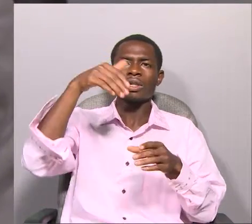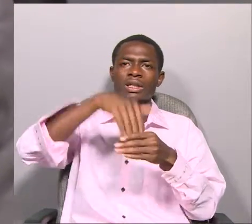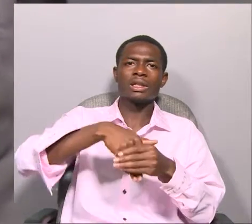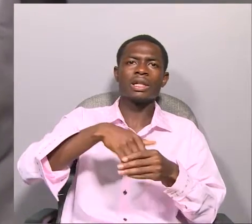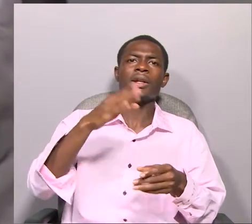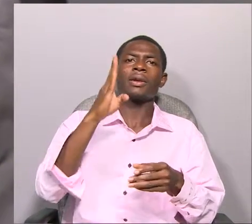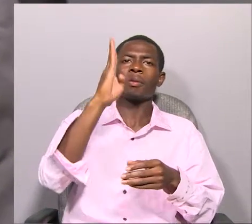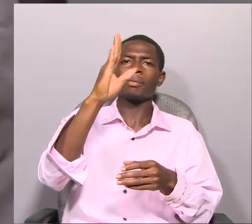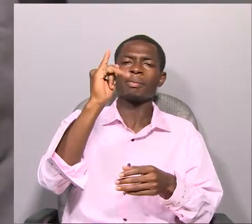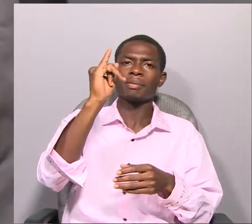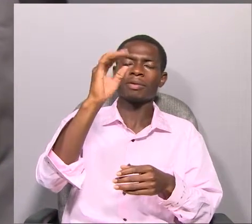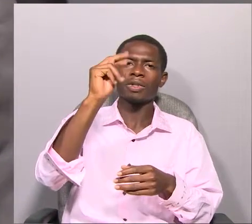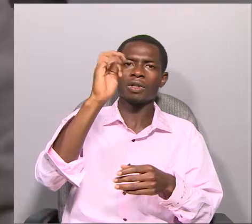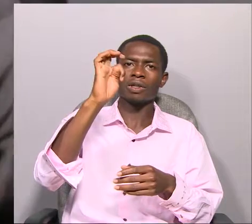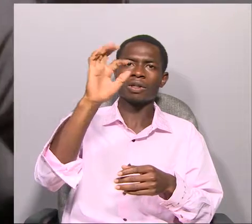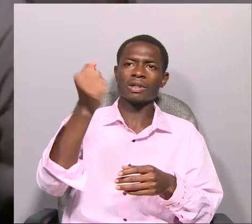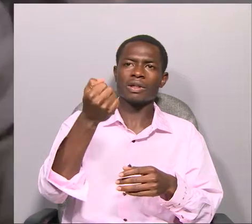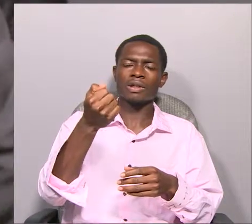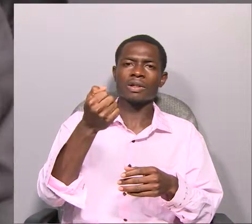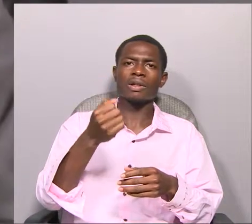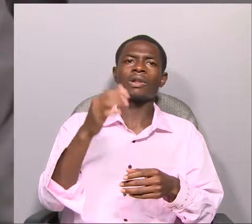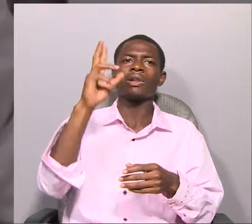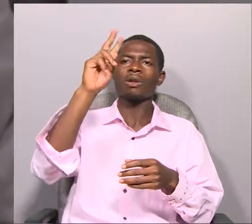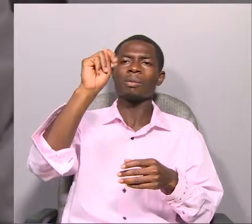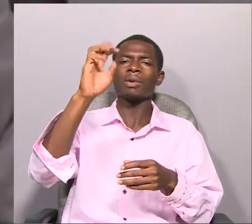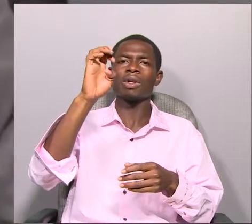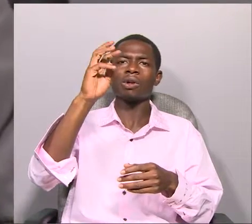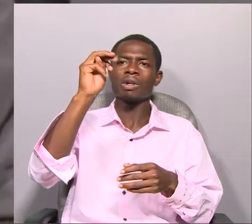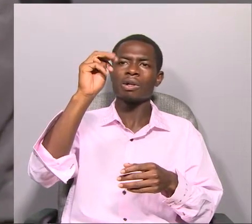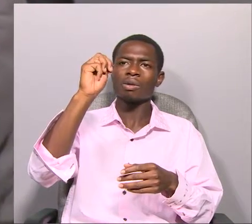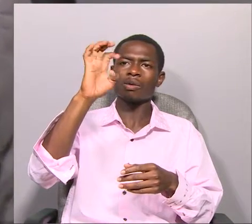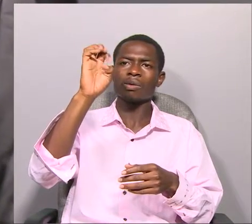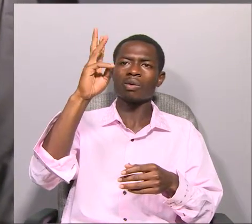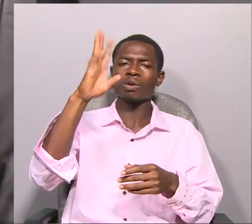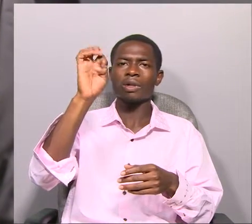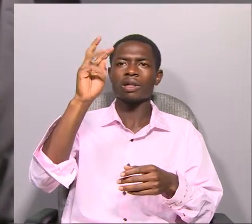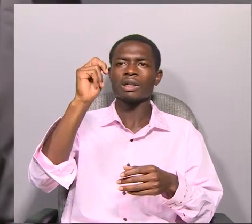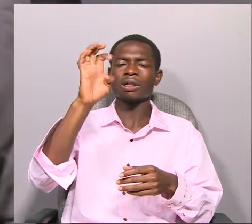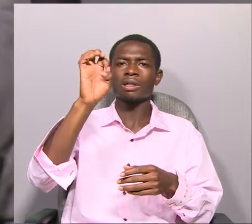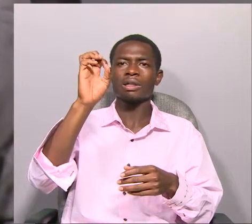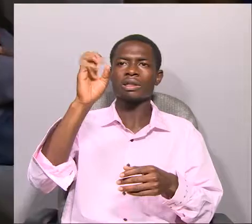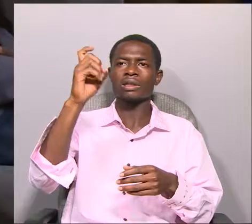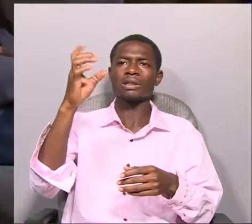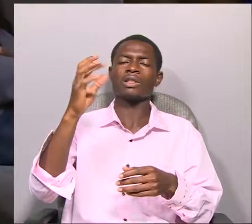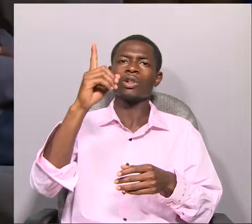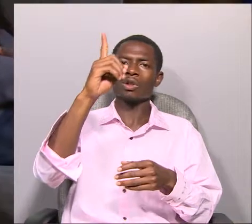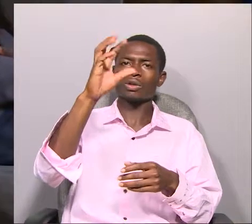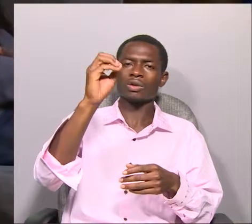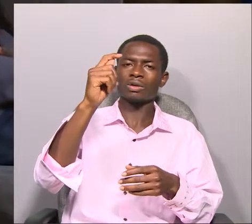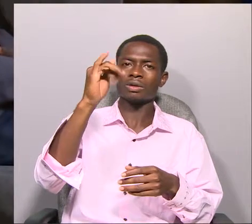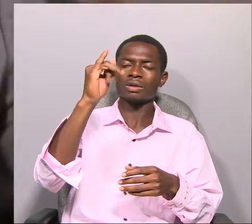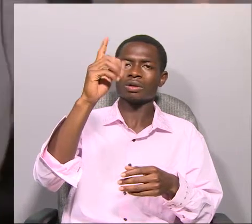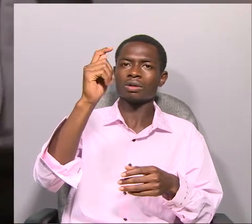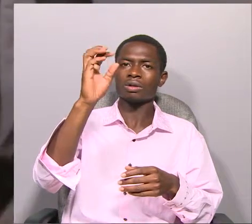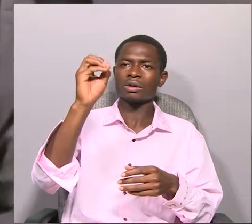in Binga, who are in Menezi, who are in, you know, Lotito, at